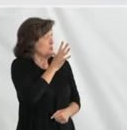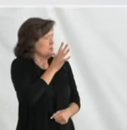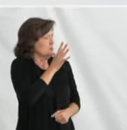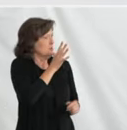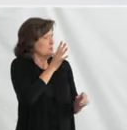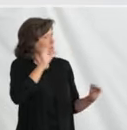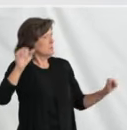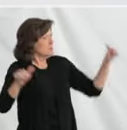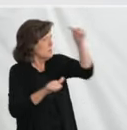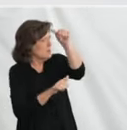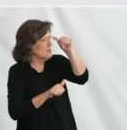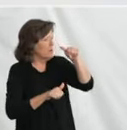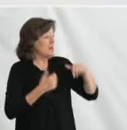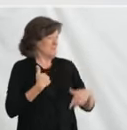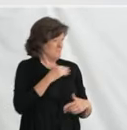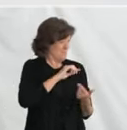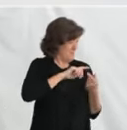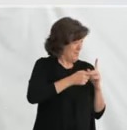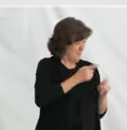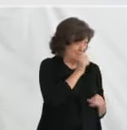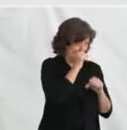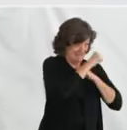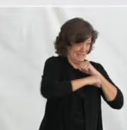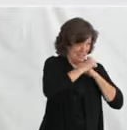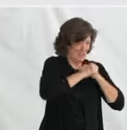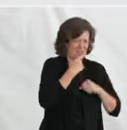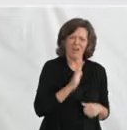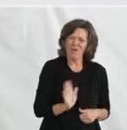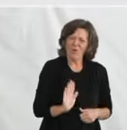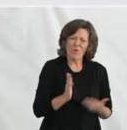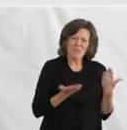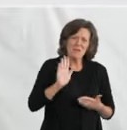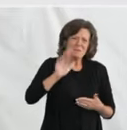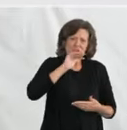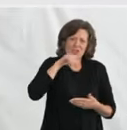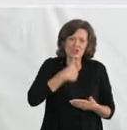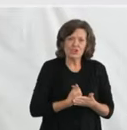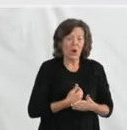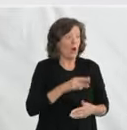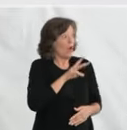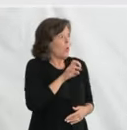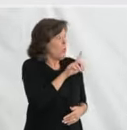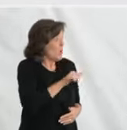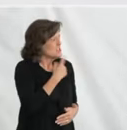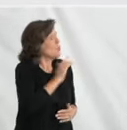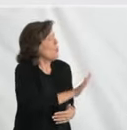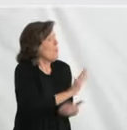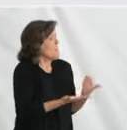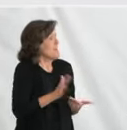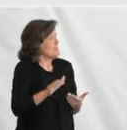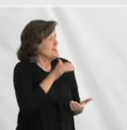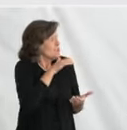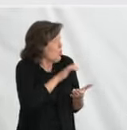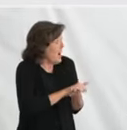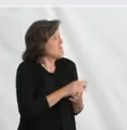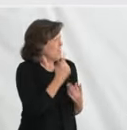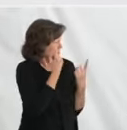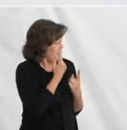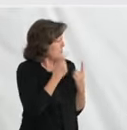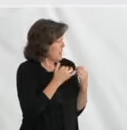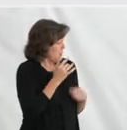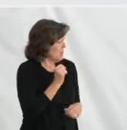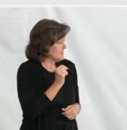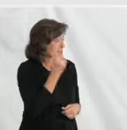And Skeeter was like, no, no, no, maybe it's his daughter. And Wally was like, no, no, no, maybe it's his wife. He said, think about it. If you